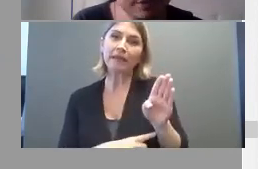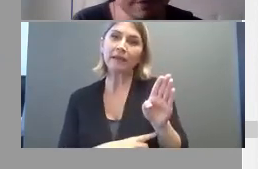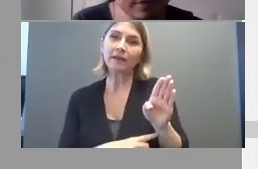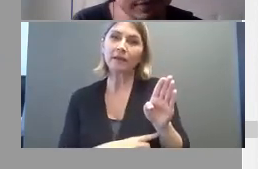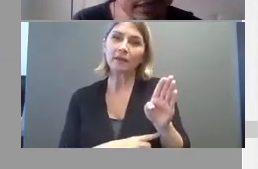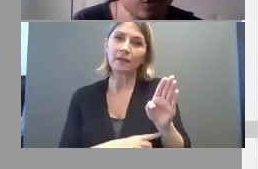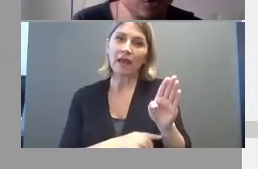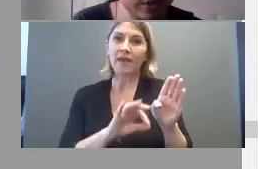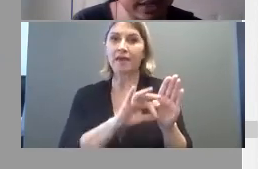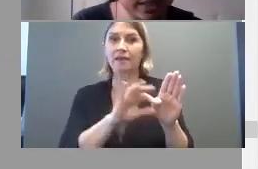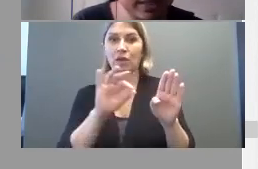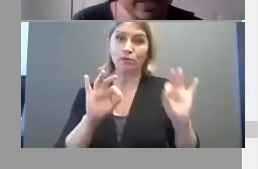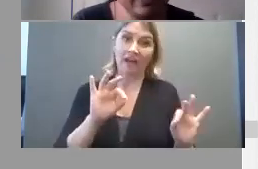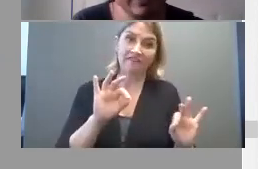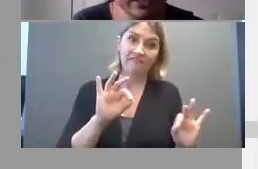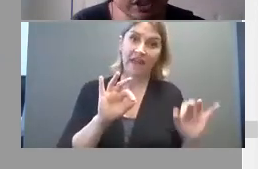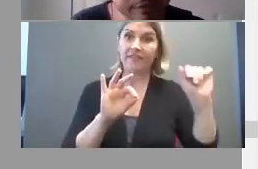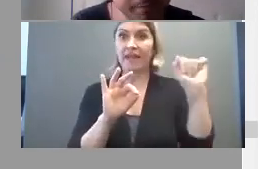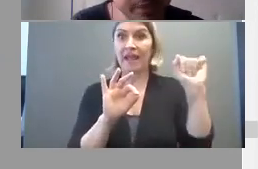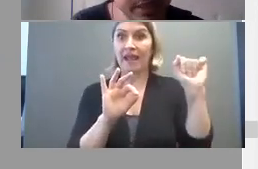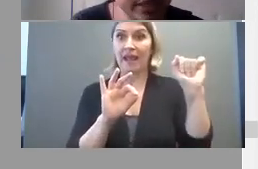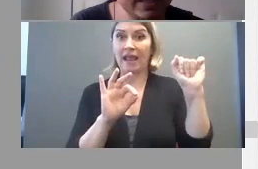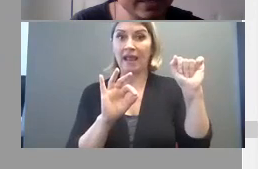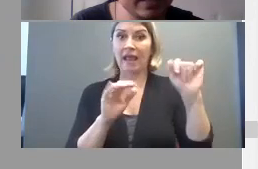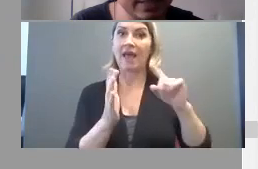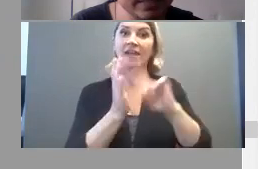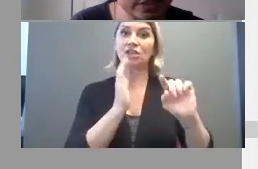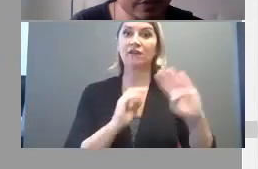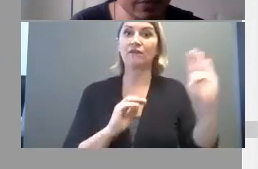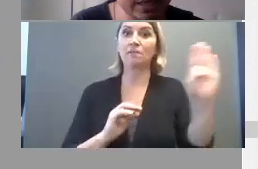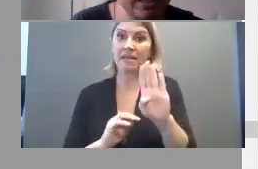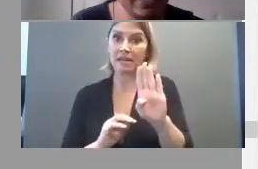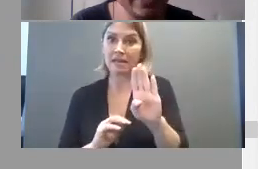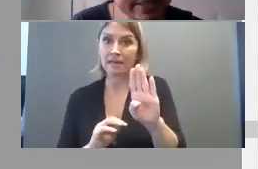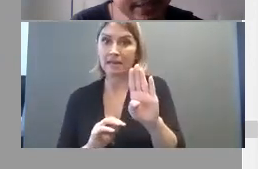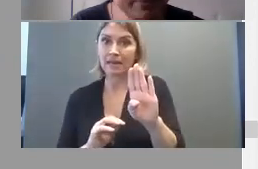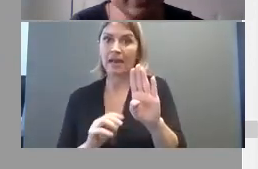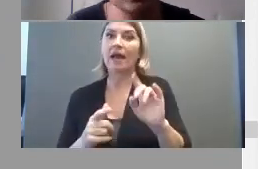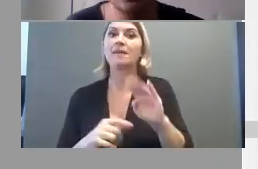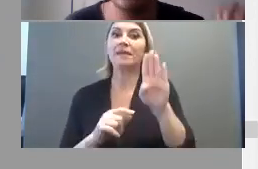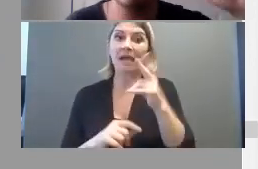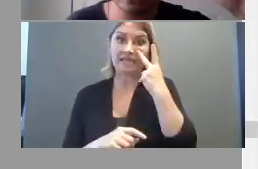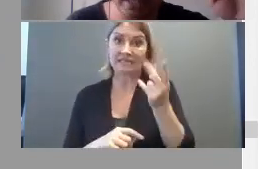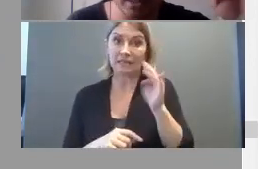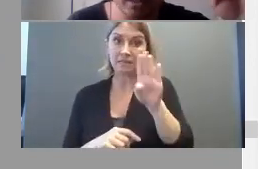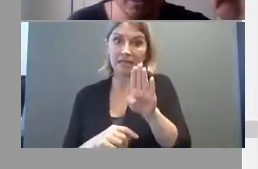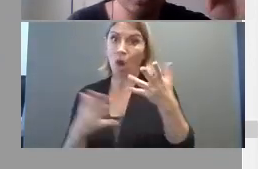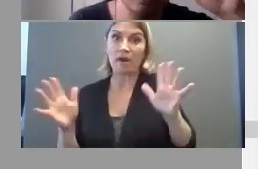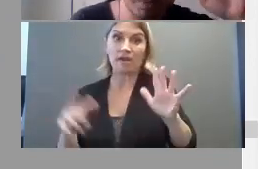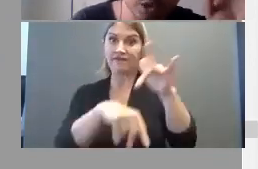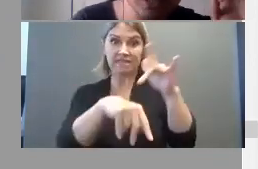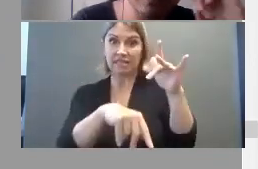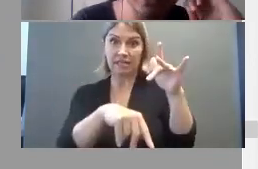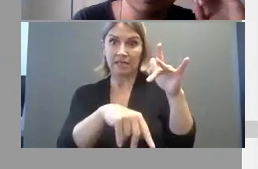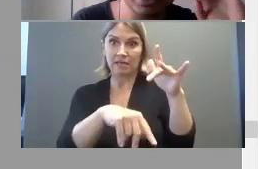go to F, then I go to A, and when I check for B again, that is the next edge from A, I see that B is already visited.